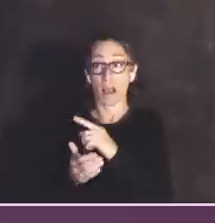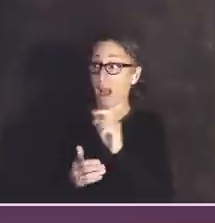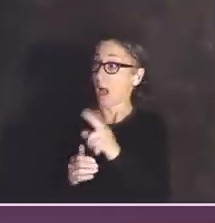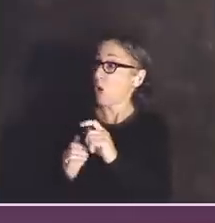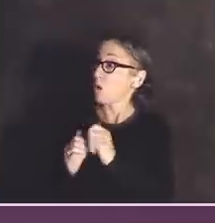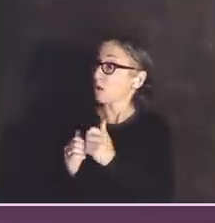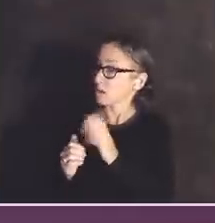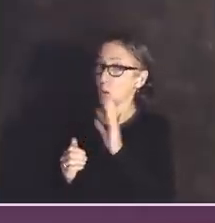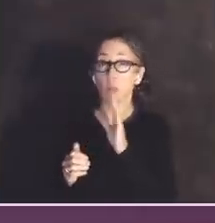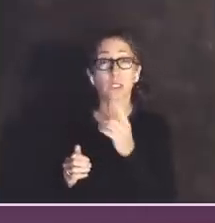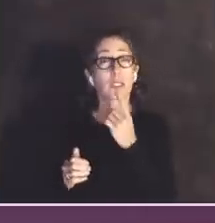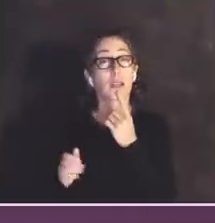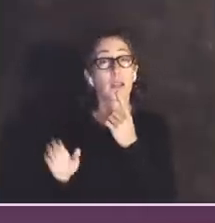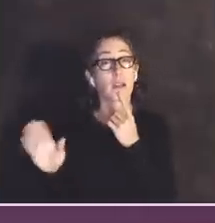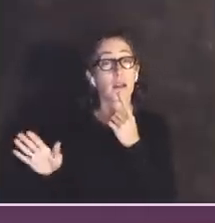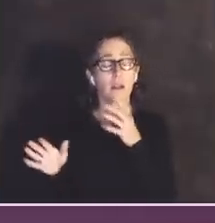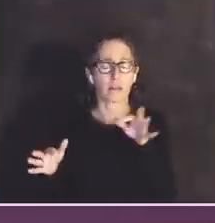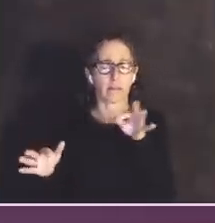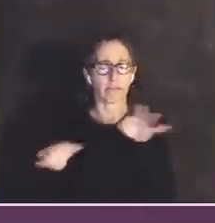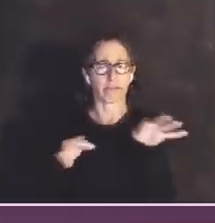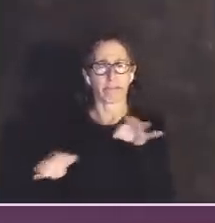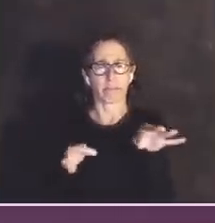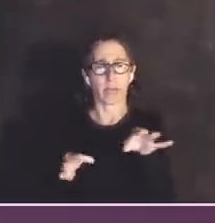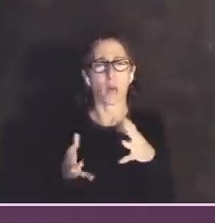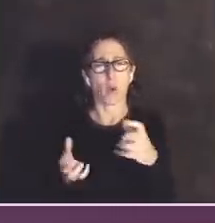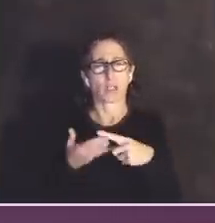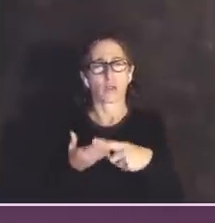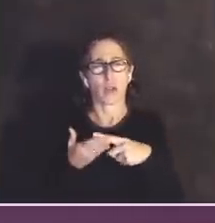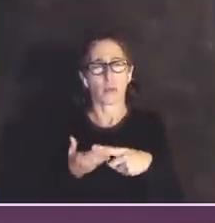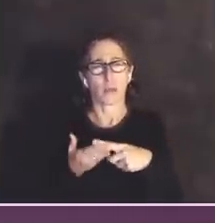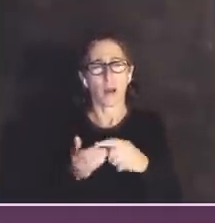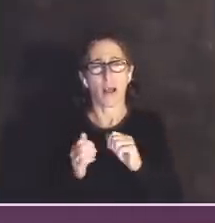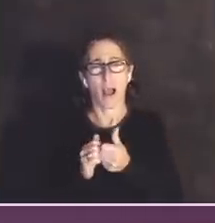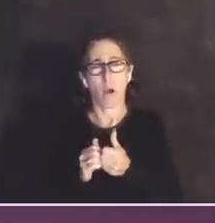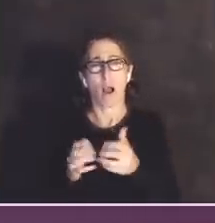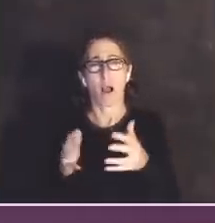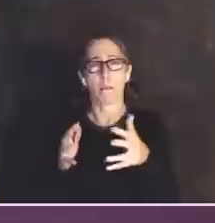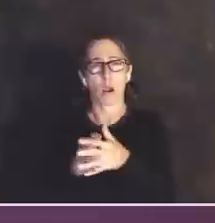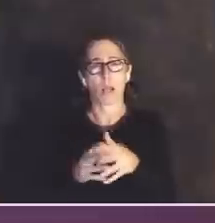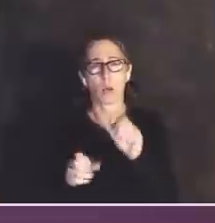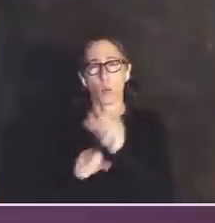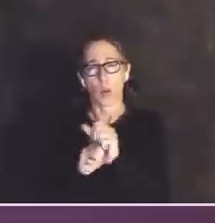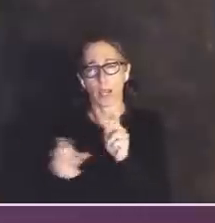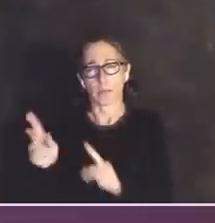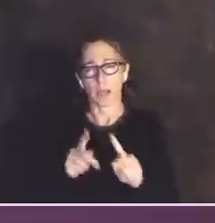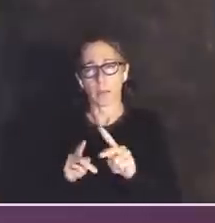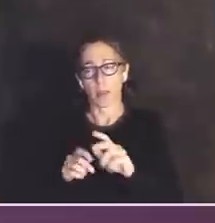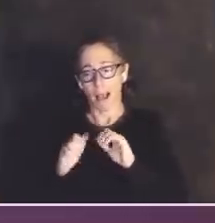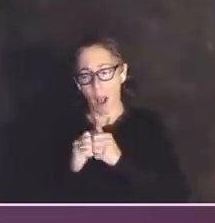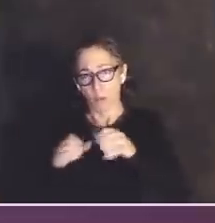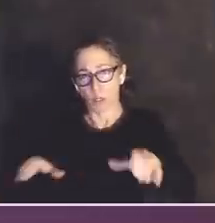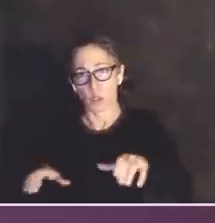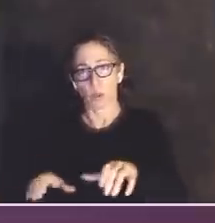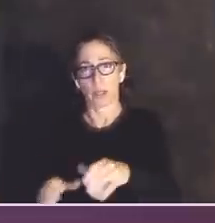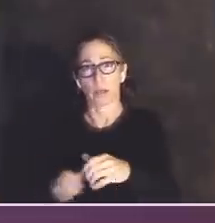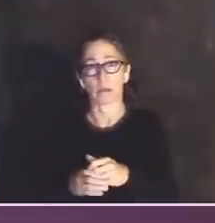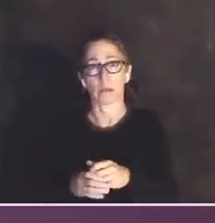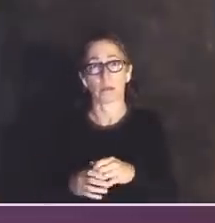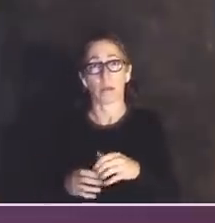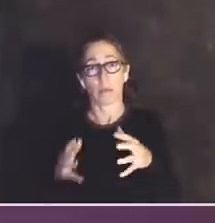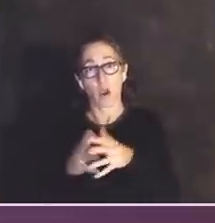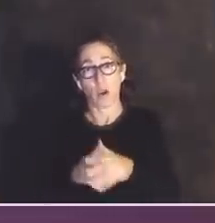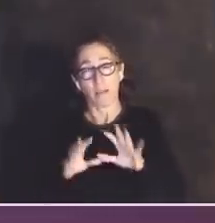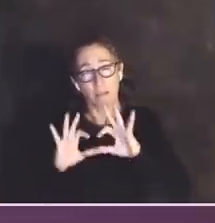Joe Biden will say, well, let's talk about how American working people are doing, how are American families doing. That's